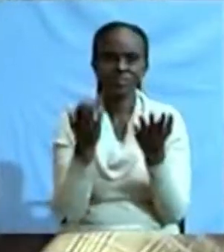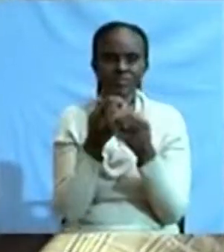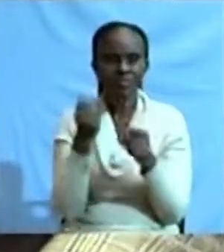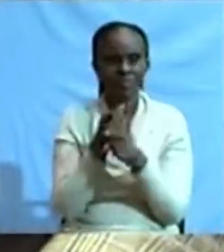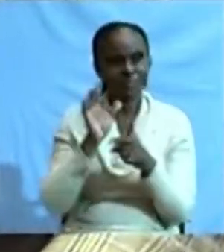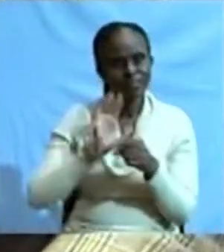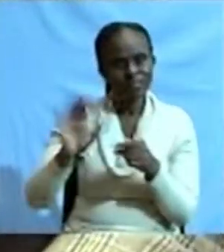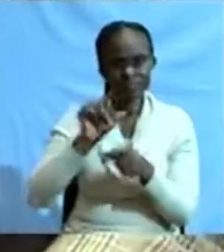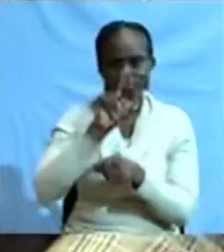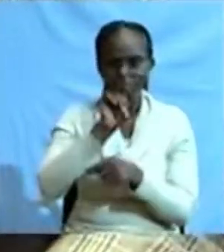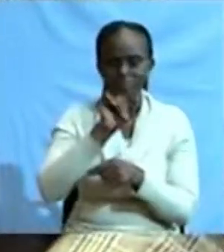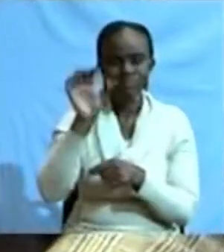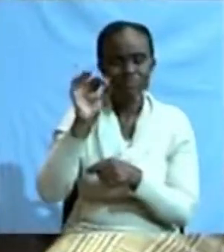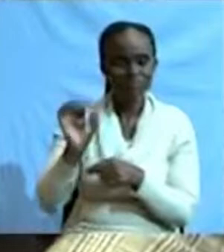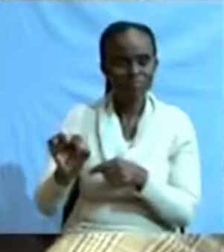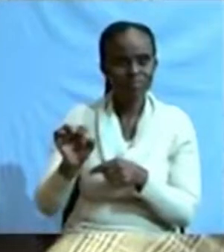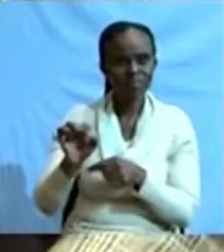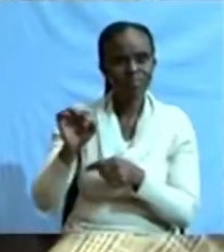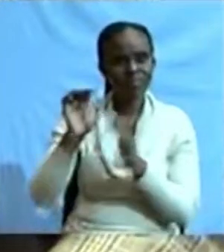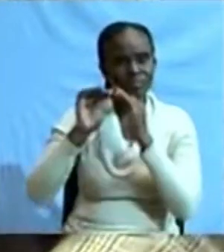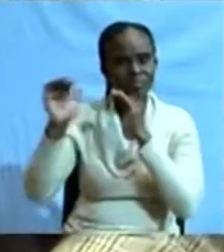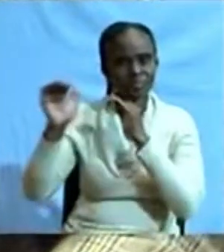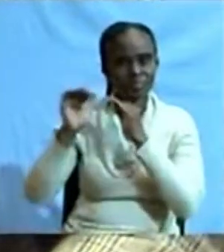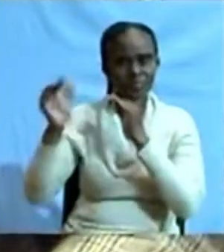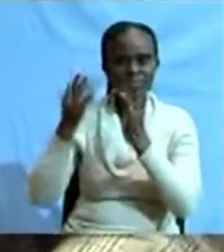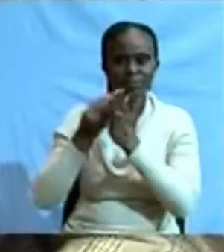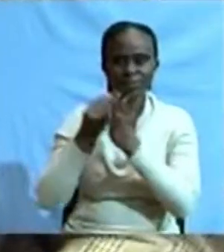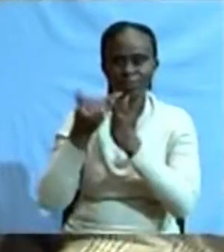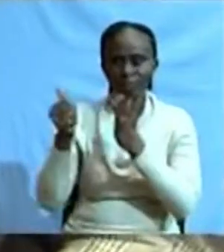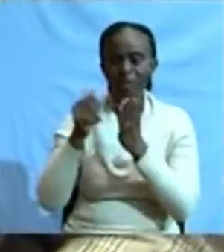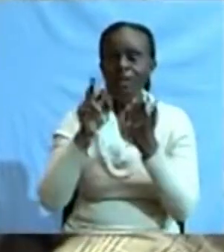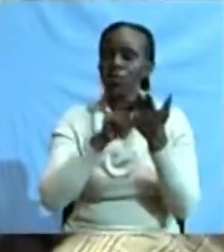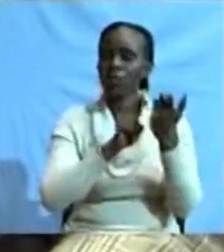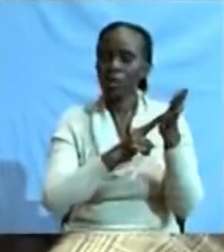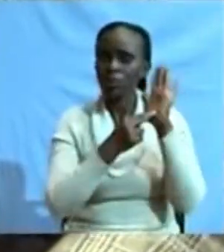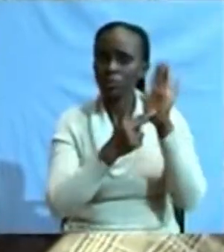from the 20% equalization fund. You are on record.